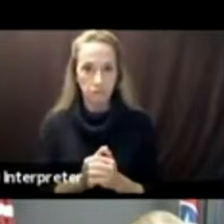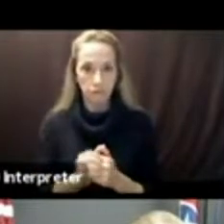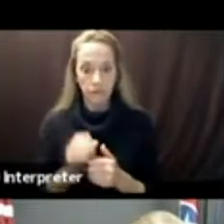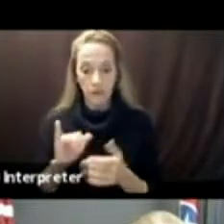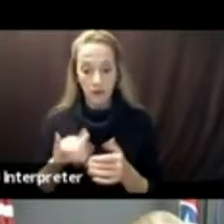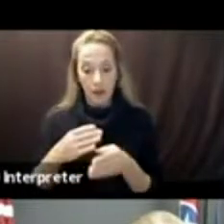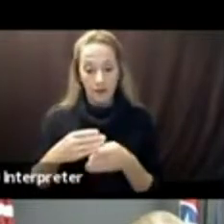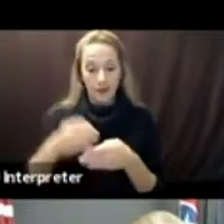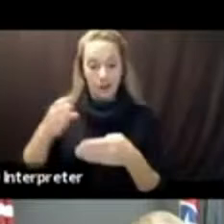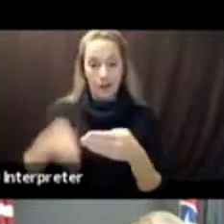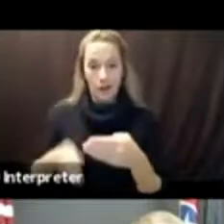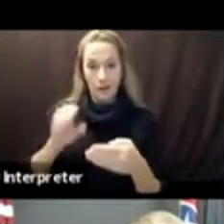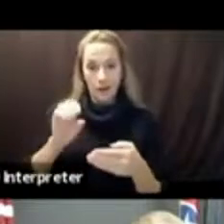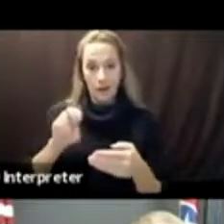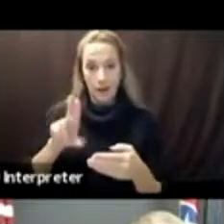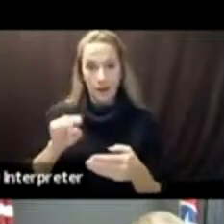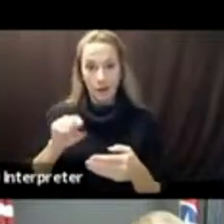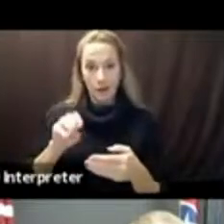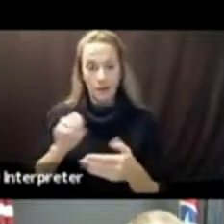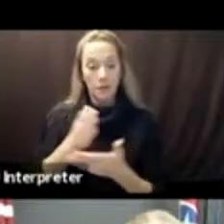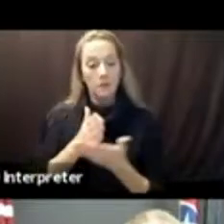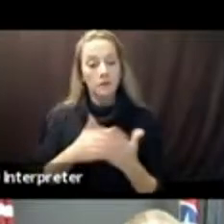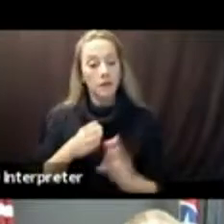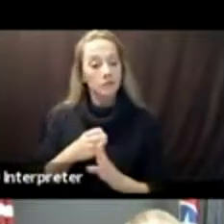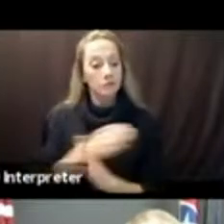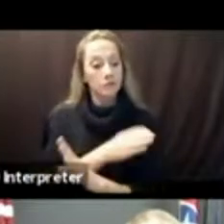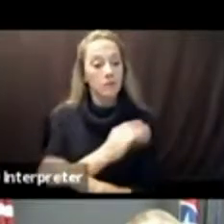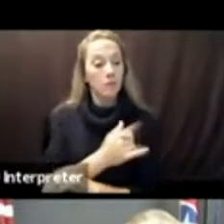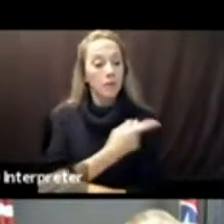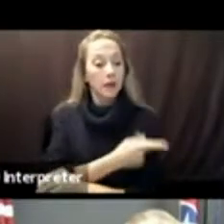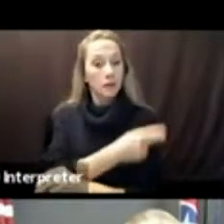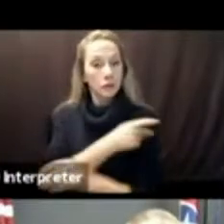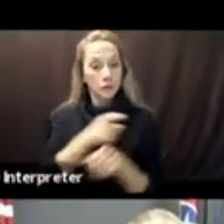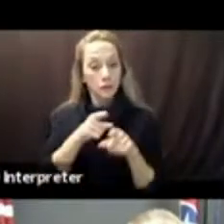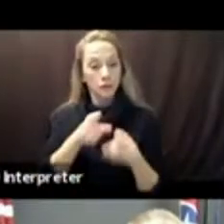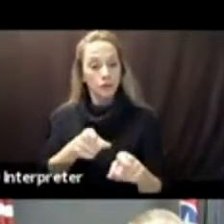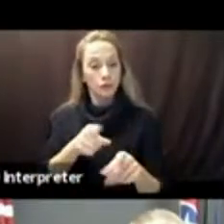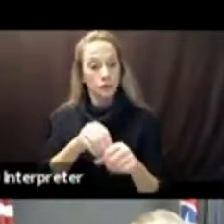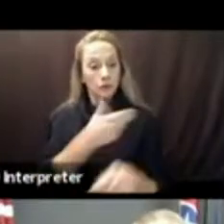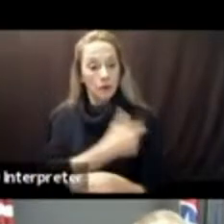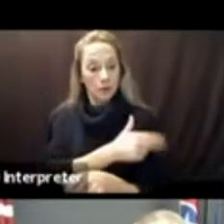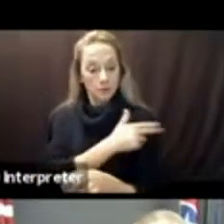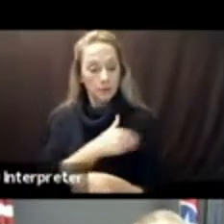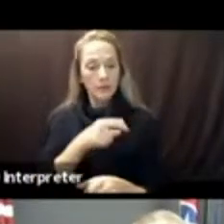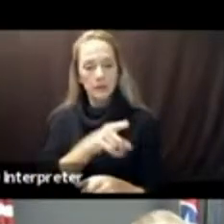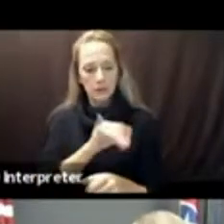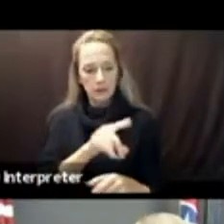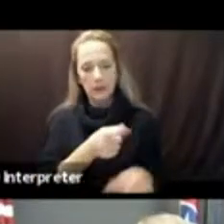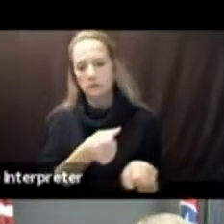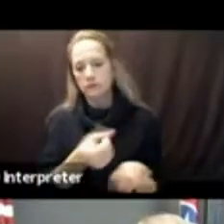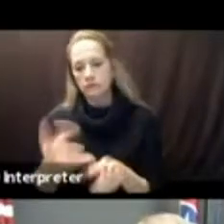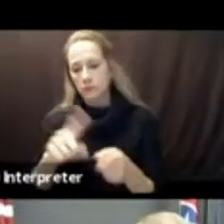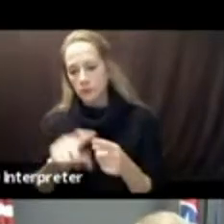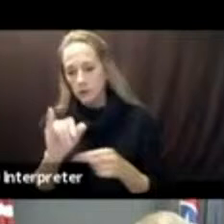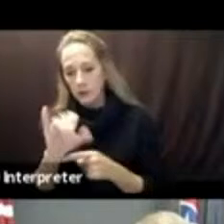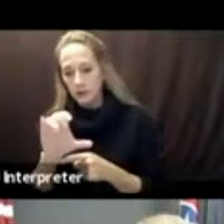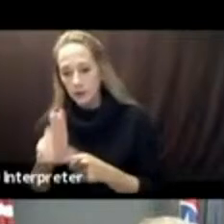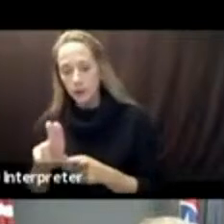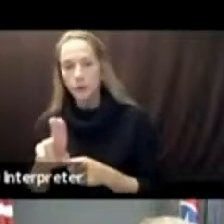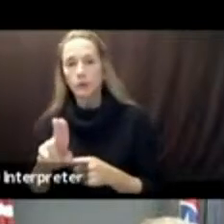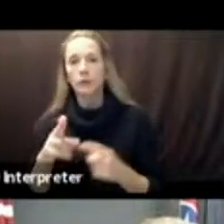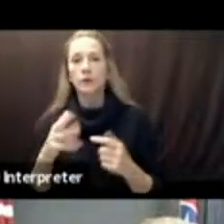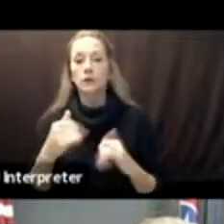when a lot of those patients at some point in time in their stay were in an ICU. We still have plenty of success stories that come